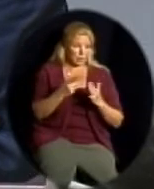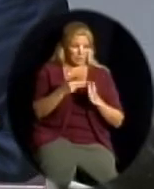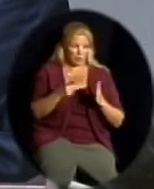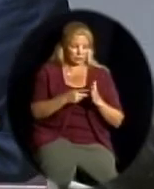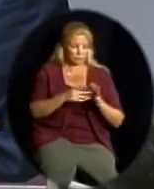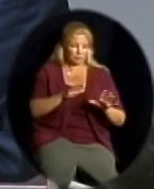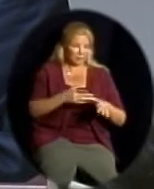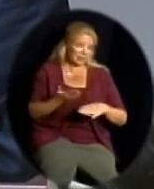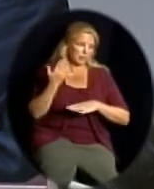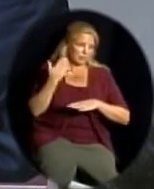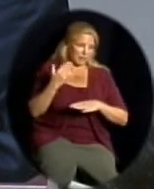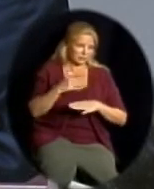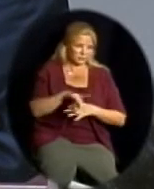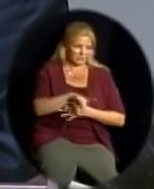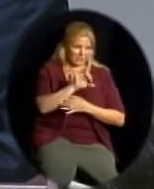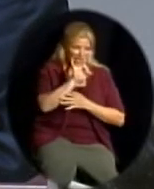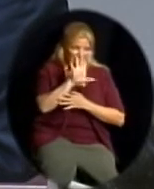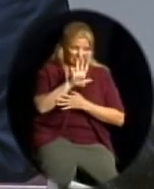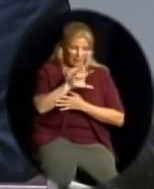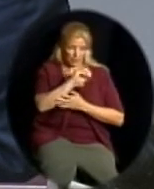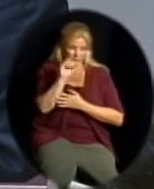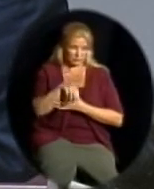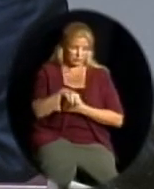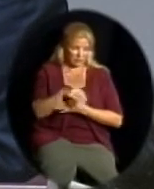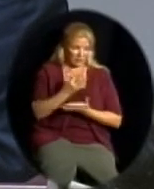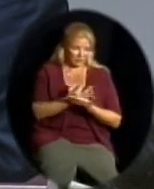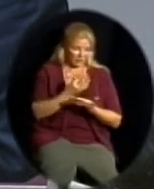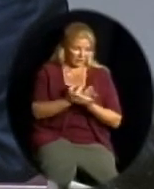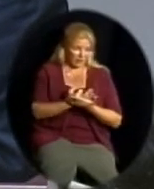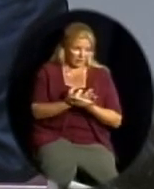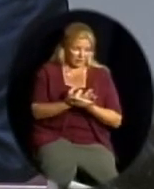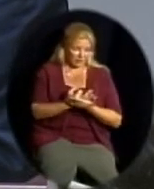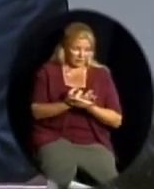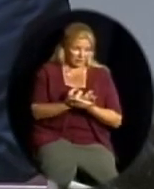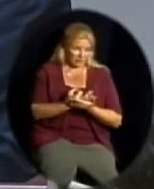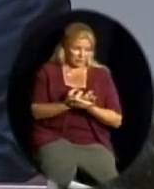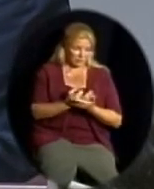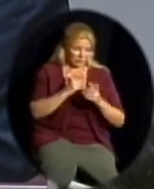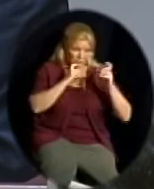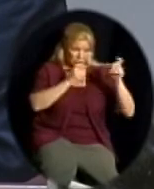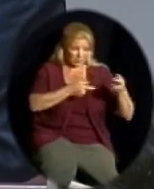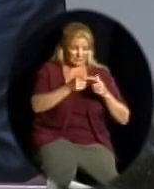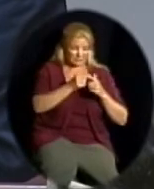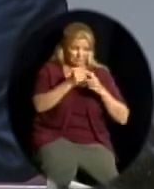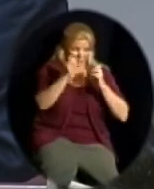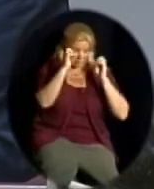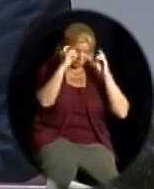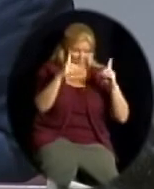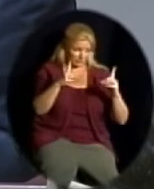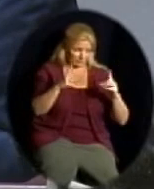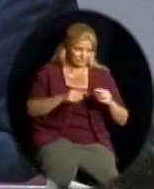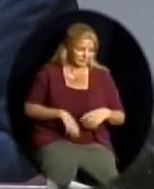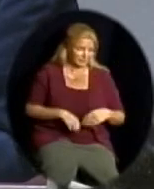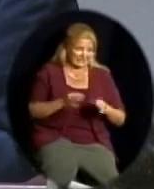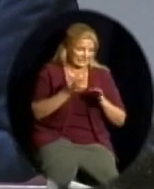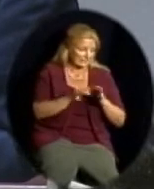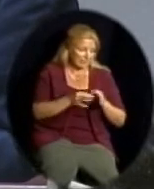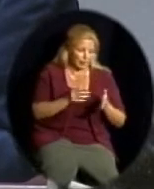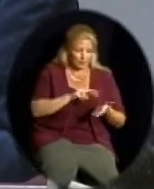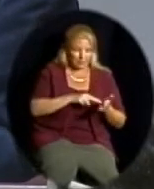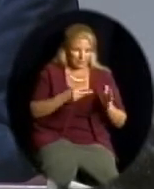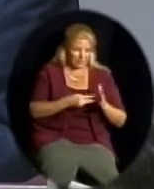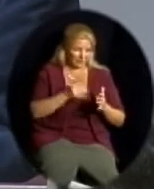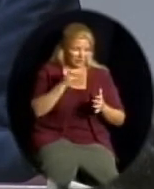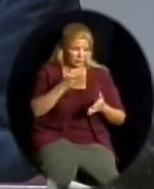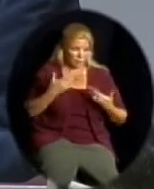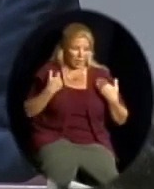it was 85% of funding for excess funding for special education, simply meaning that if you had excess costs and needed to